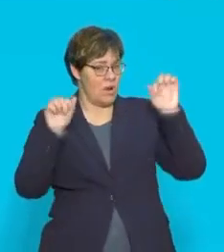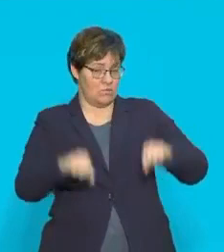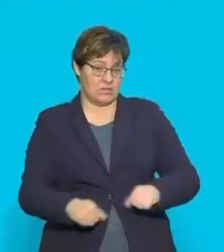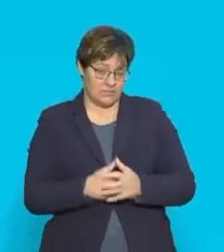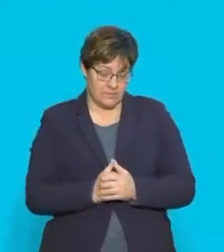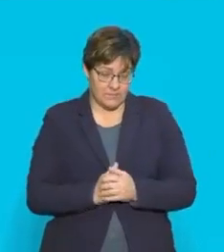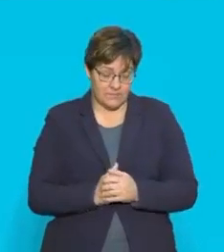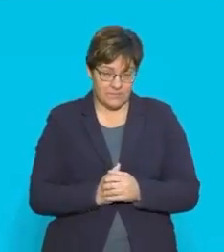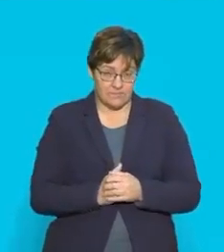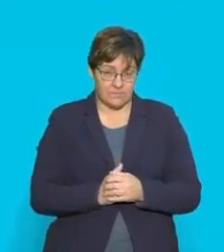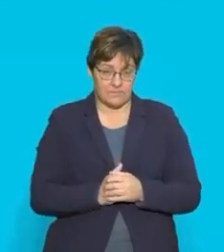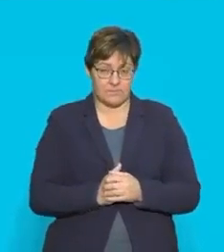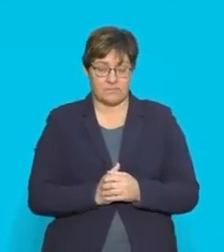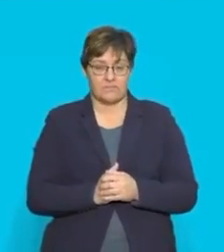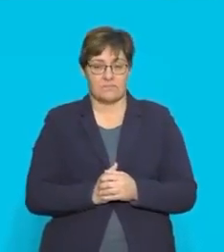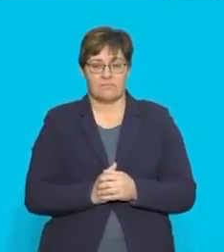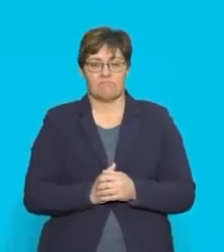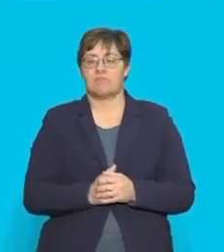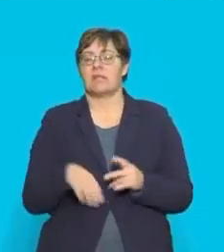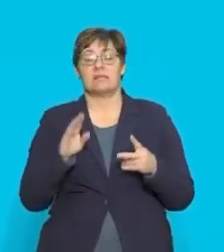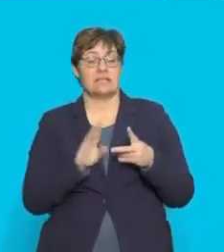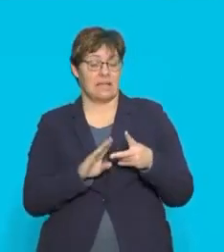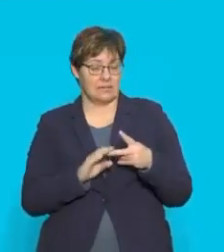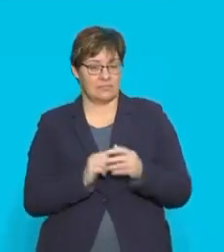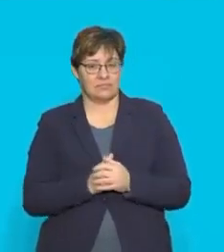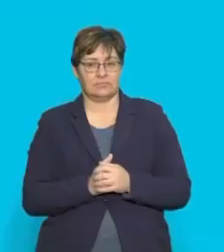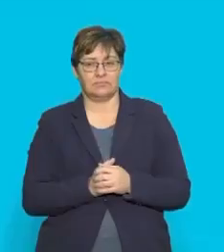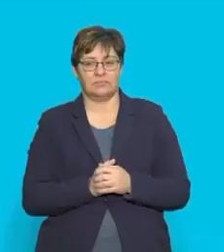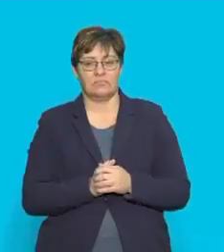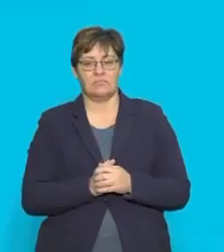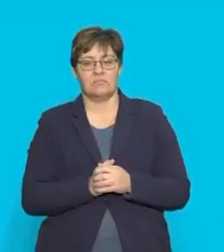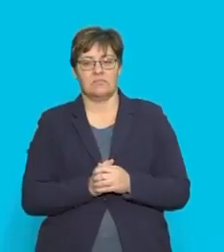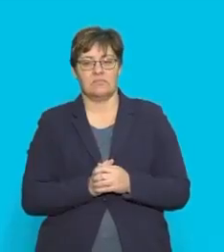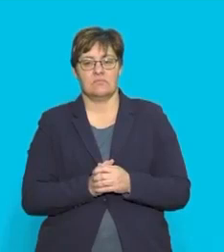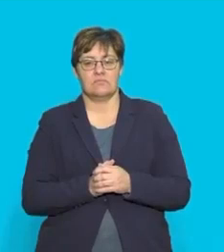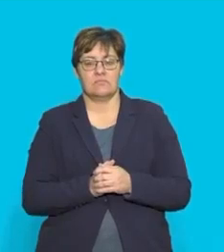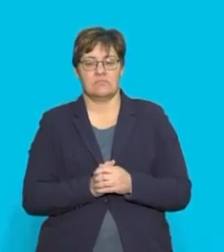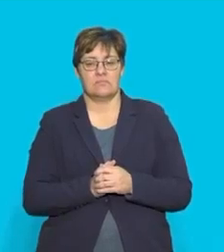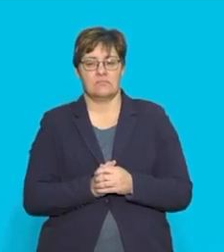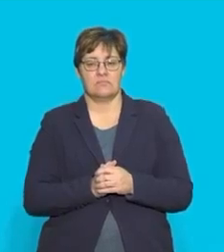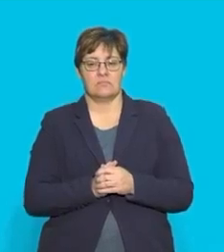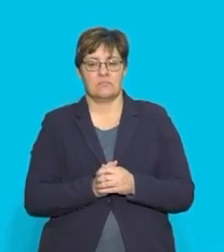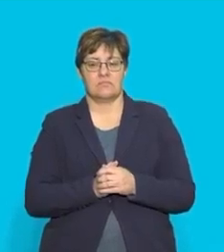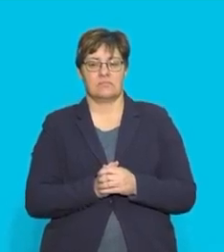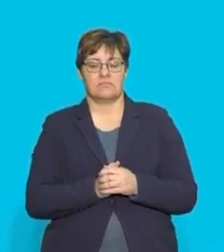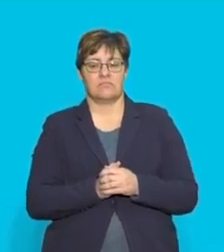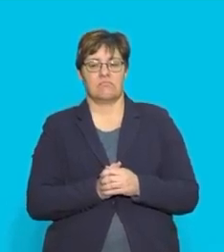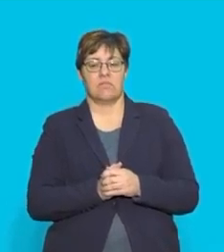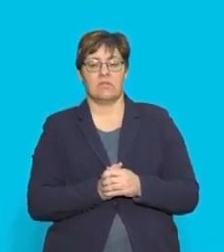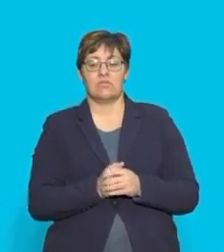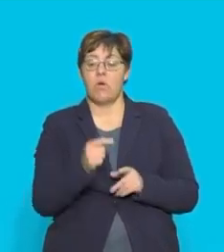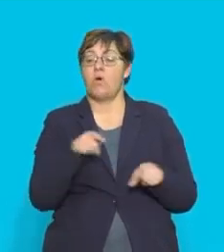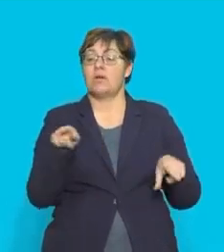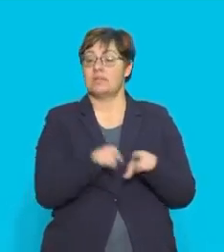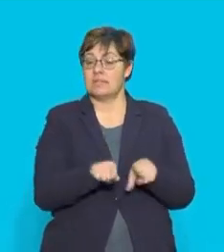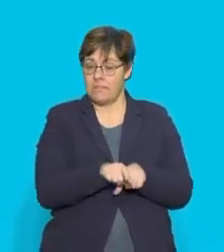Okay. Now let's look at the second question. What does the second question mean? So the same,